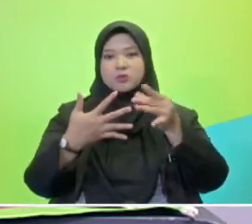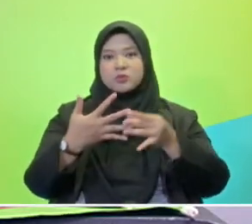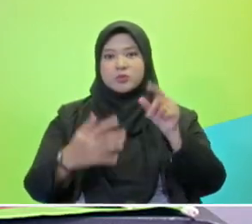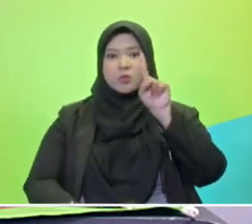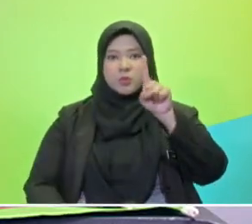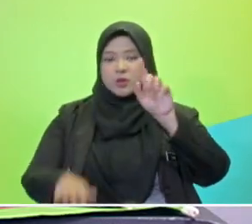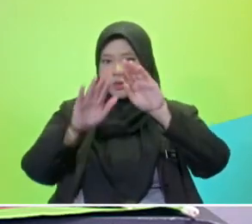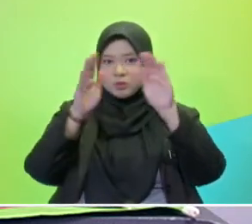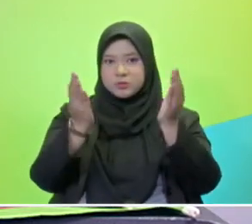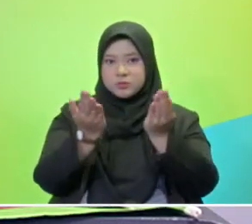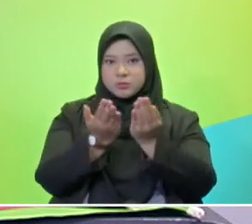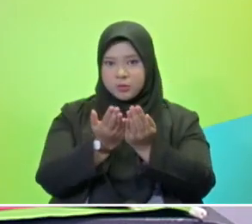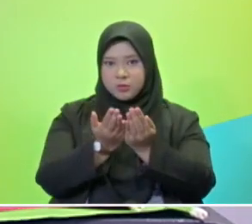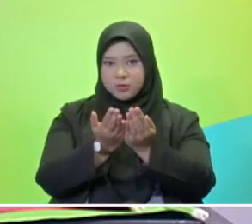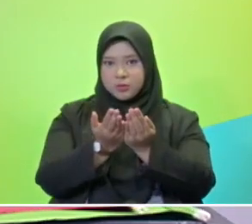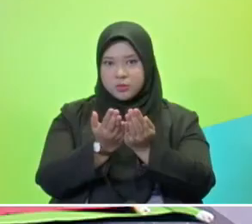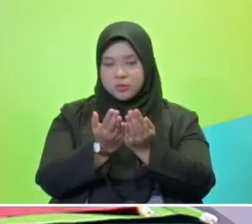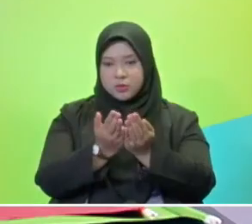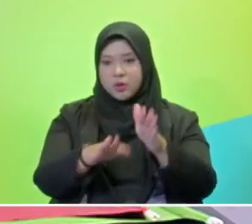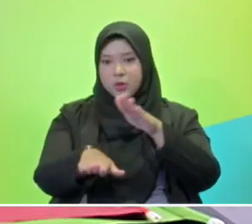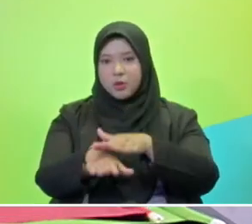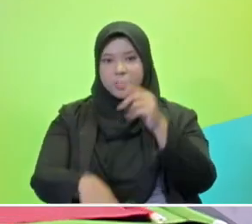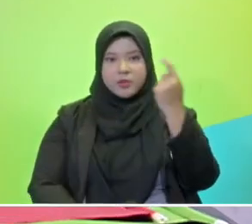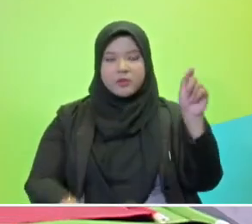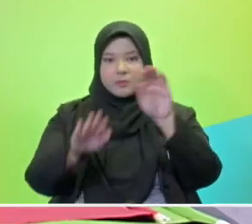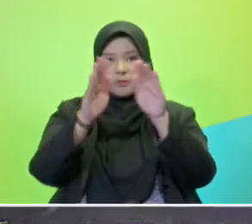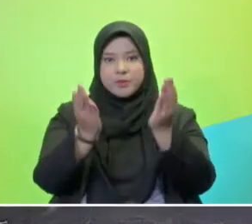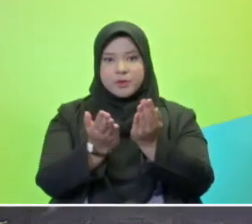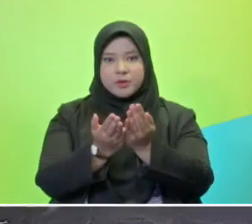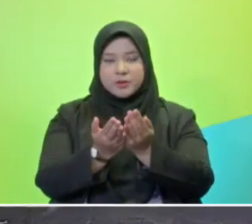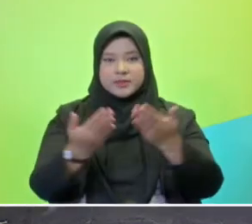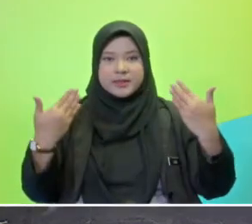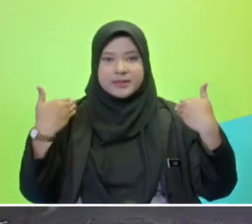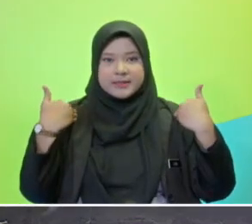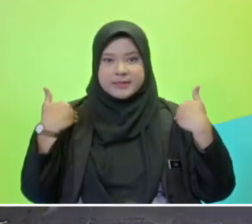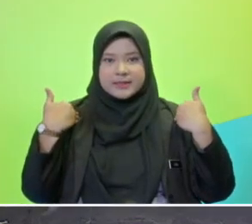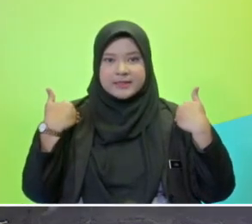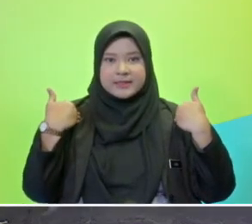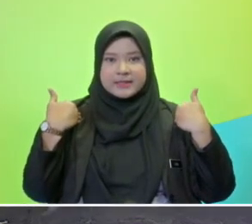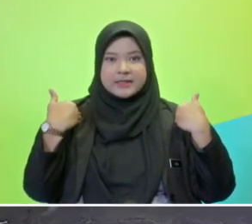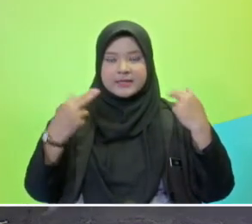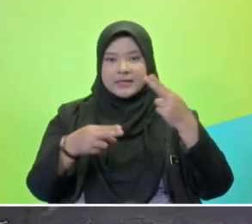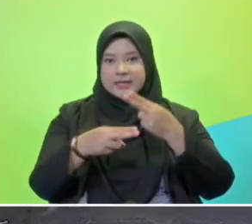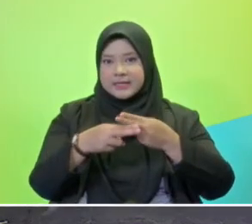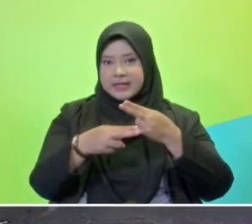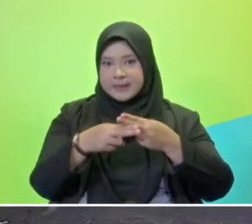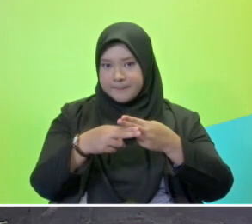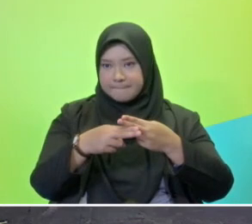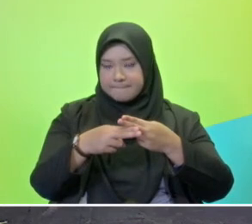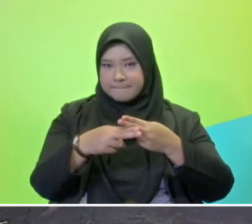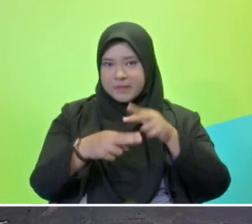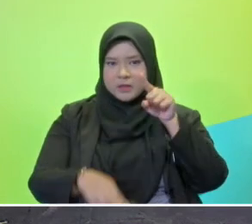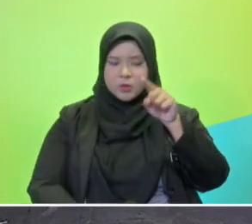blue color, which is... What is it? Cat. So for cat, which box does it belong to? Is it